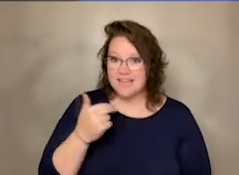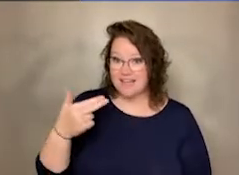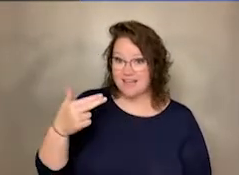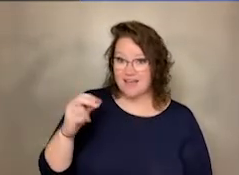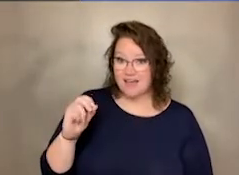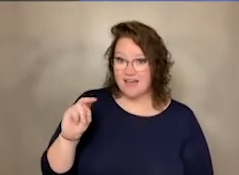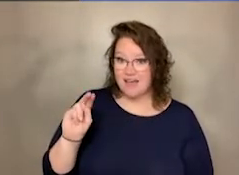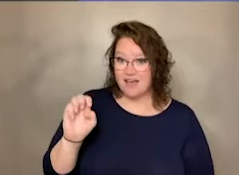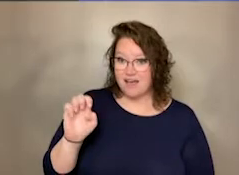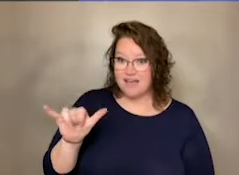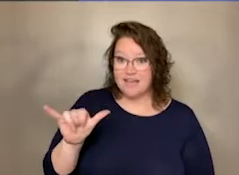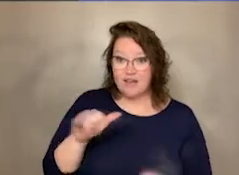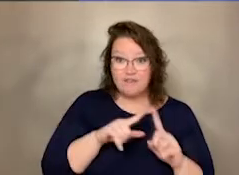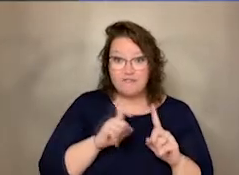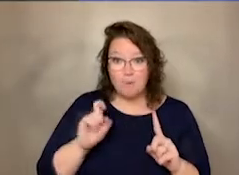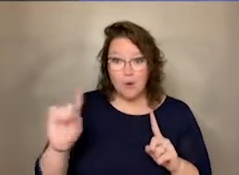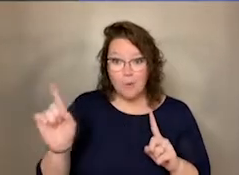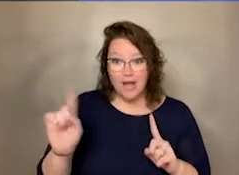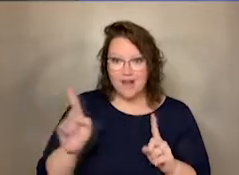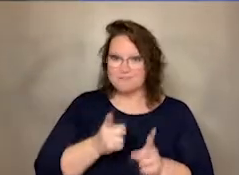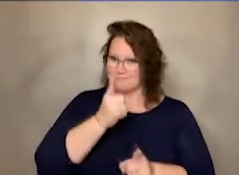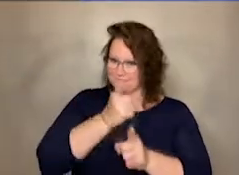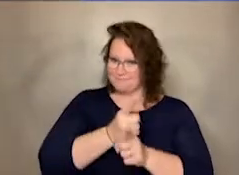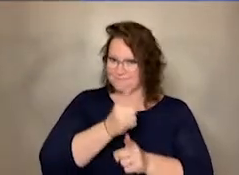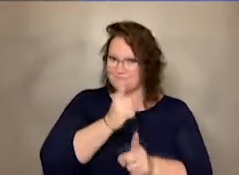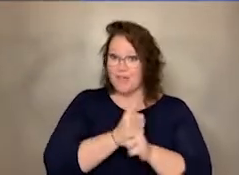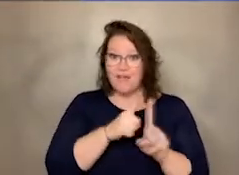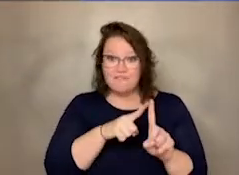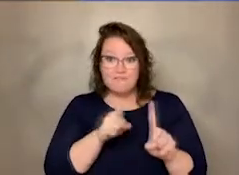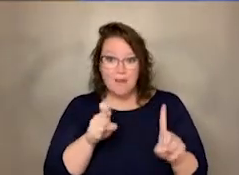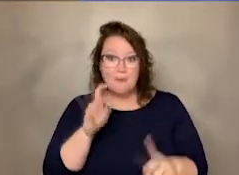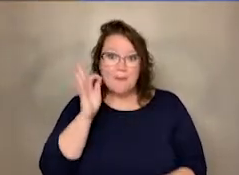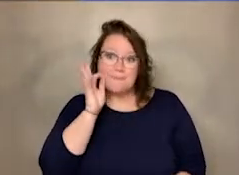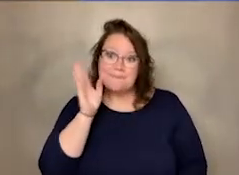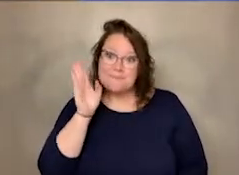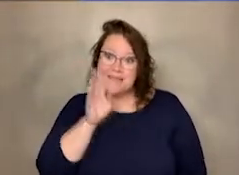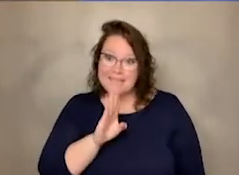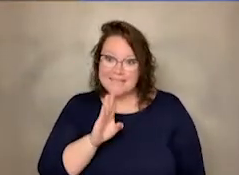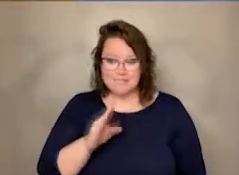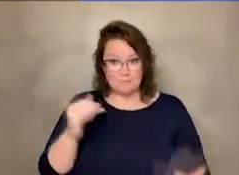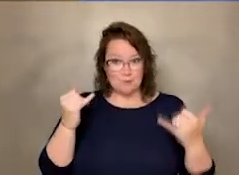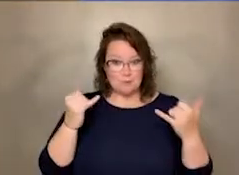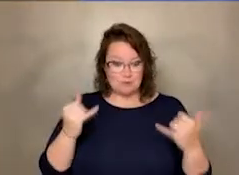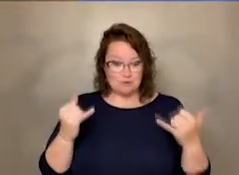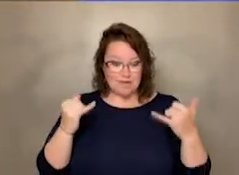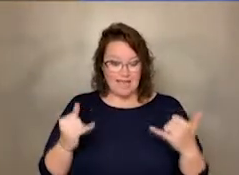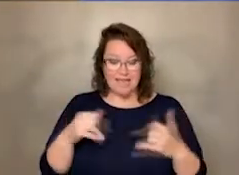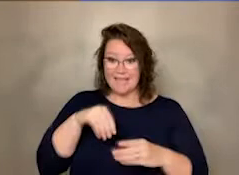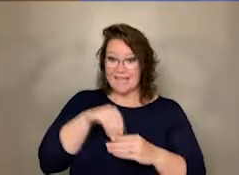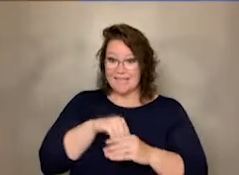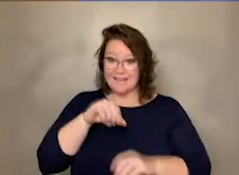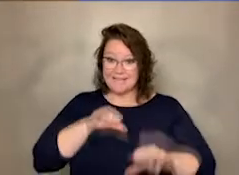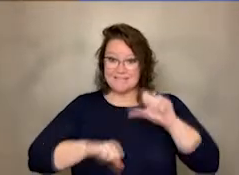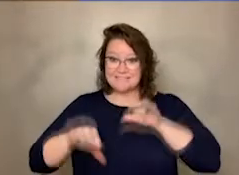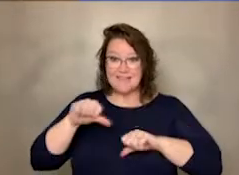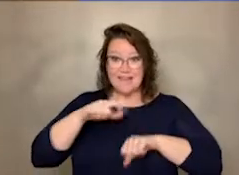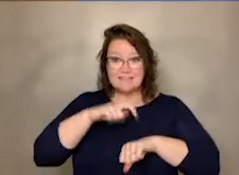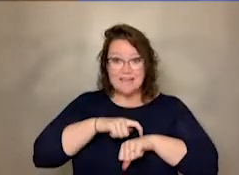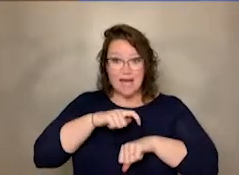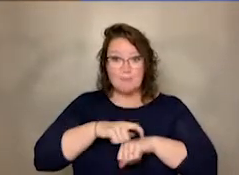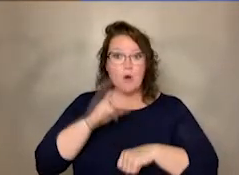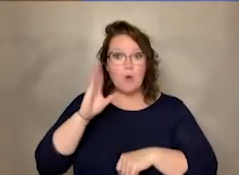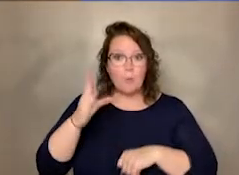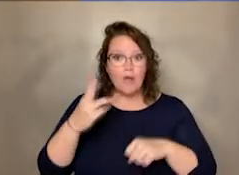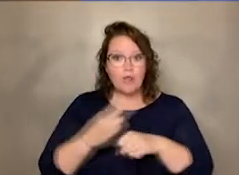comes from? That's right, it comes from bees. So today in our Science Time, we're going to